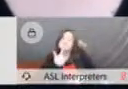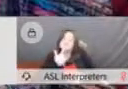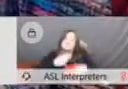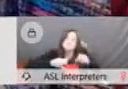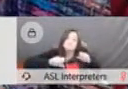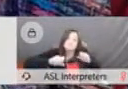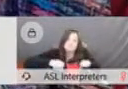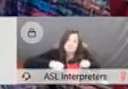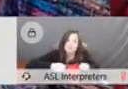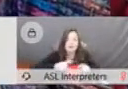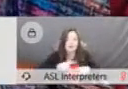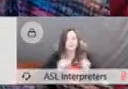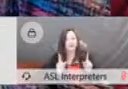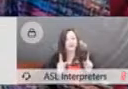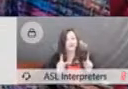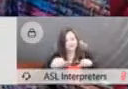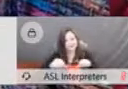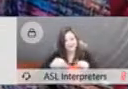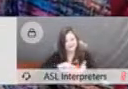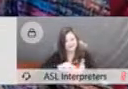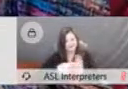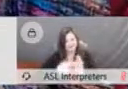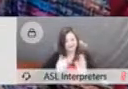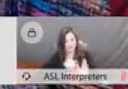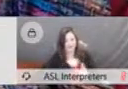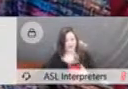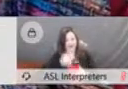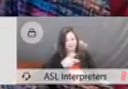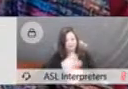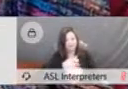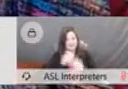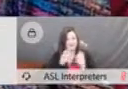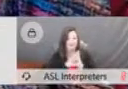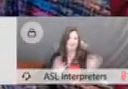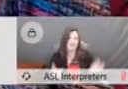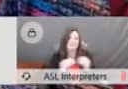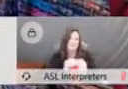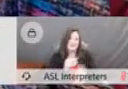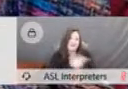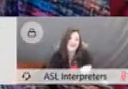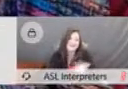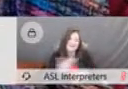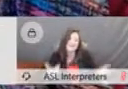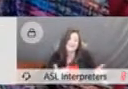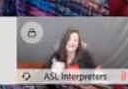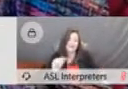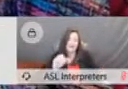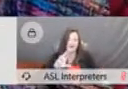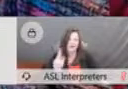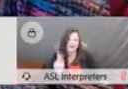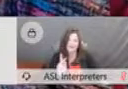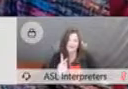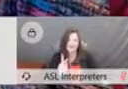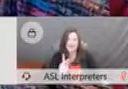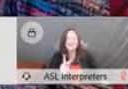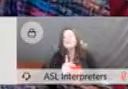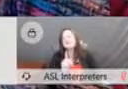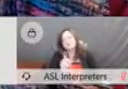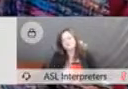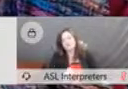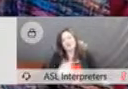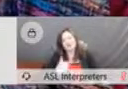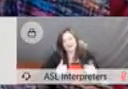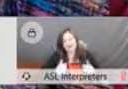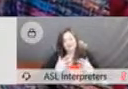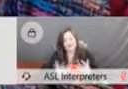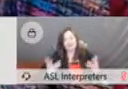could, but that chance would be that we would have to be receiving a lot more vaccines in Arkansas and have a lot more people